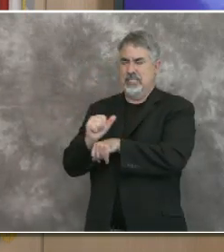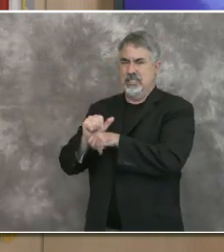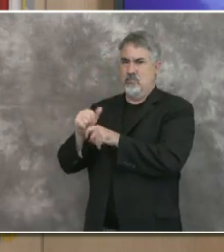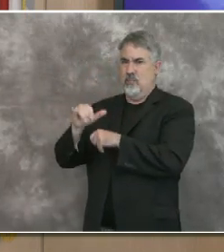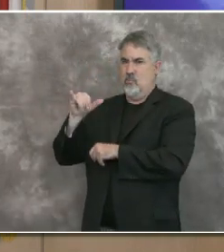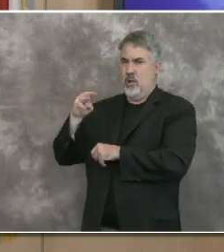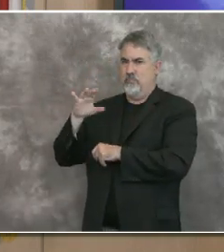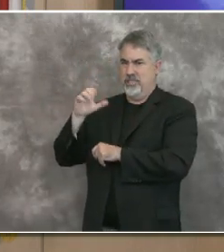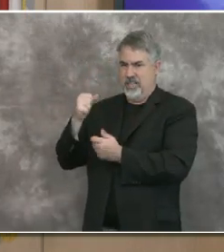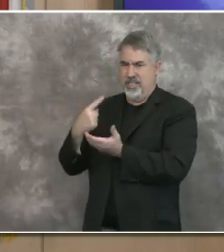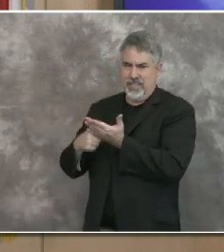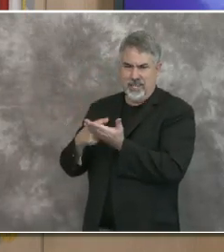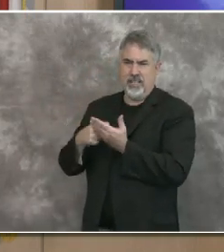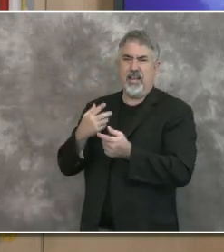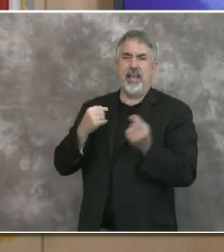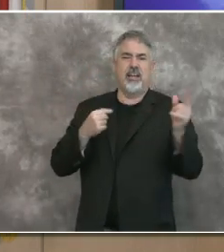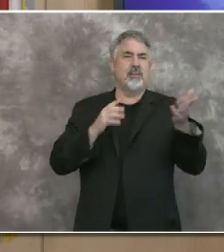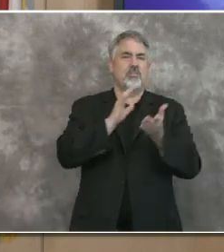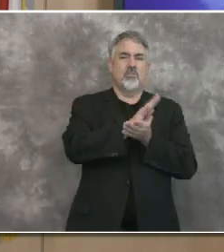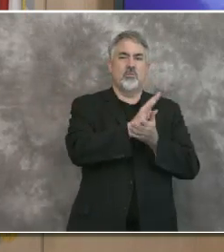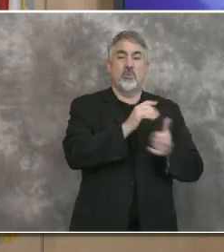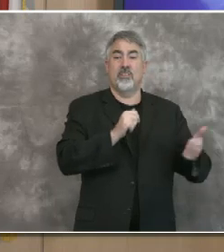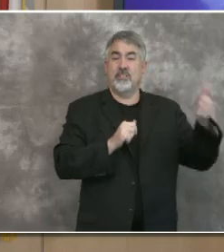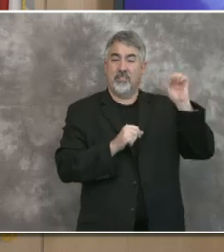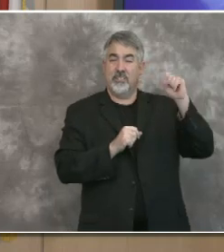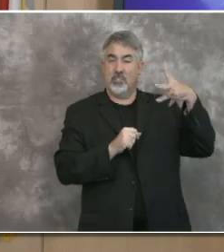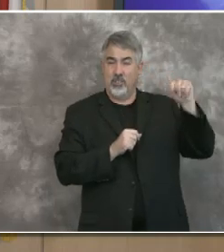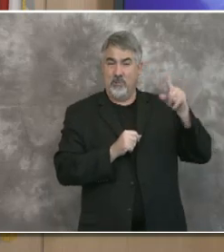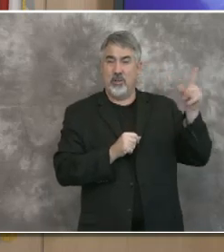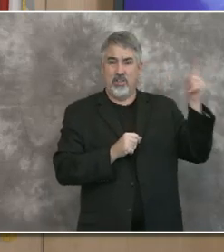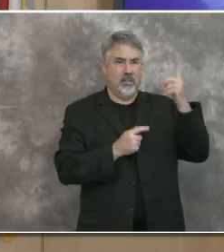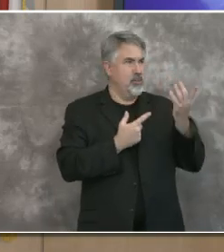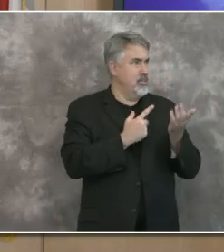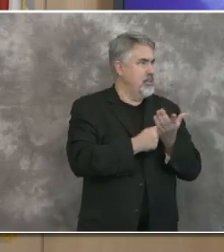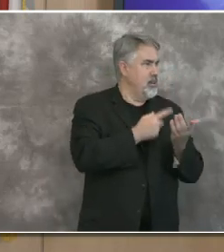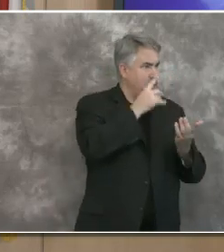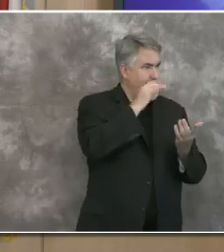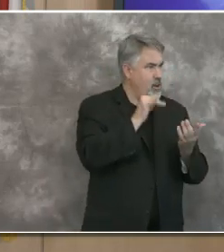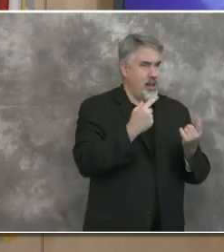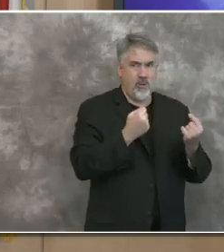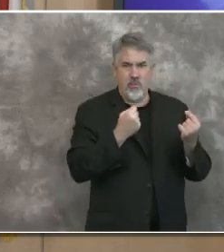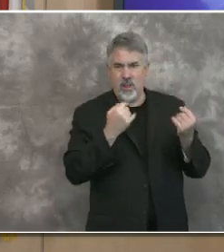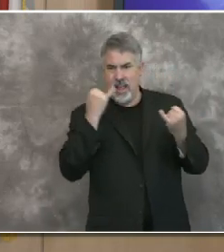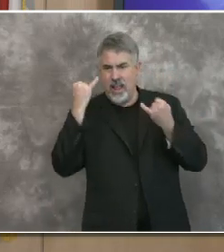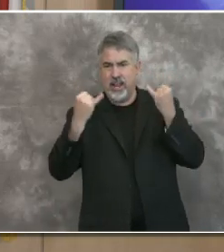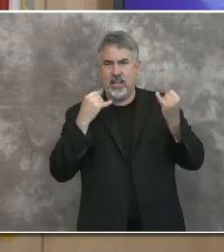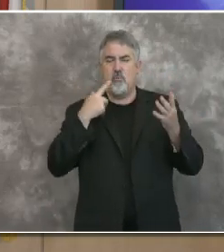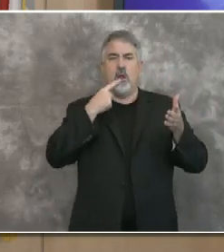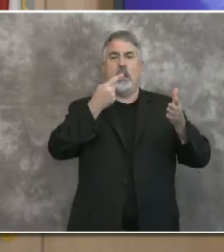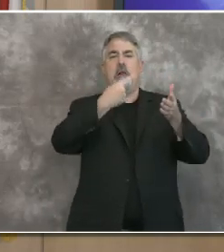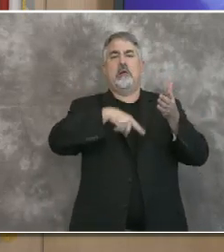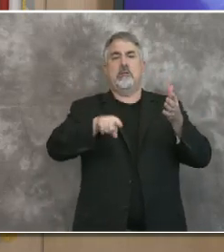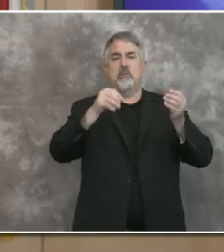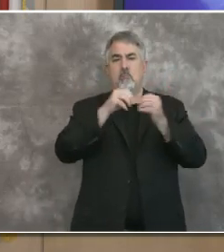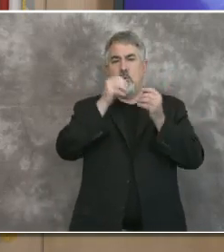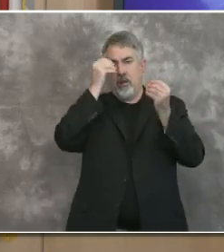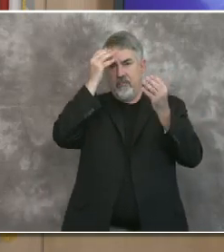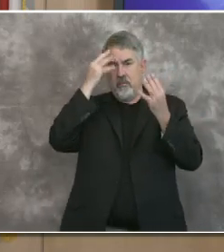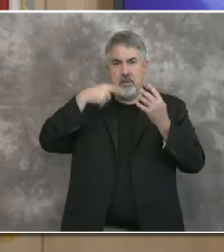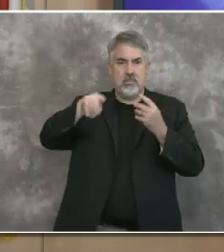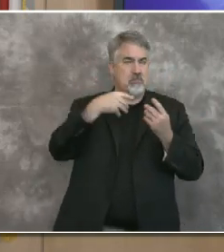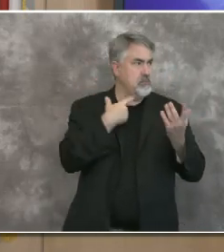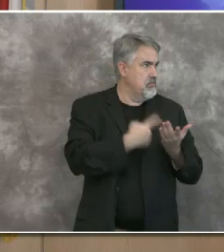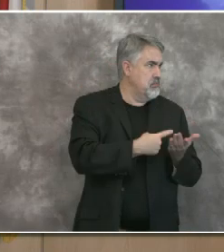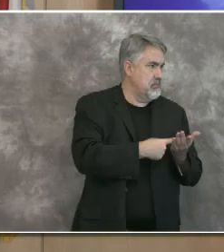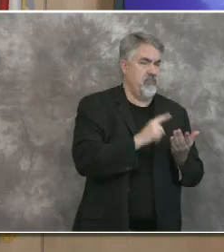what they're imagining when they get the go-ahead from the state of California. We'll be talking to them more next week. Been in conversations with a variety of child